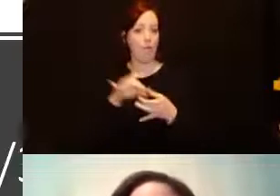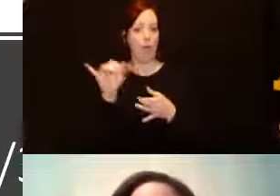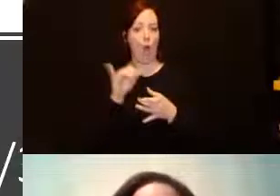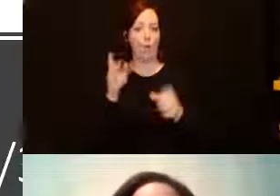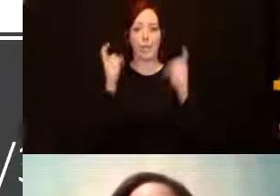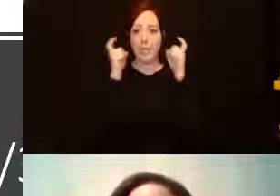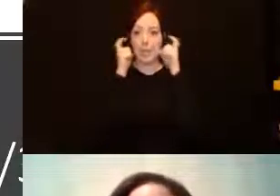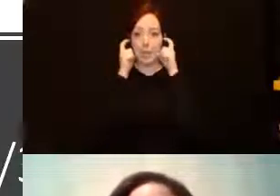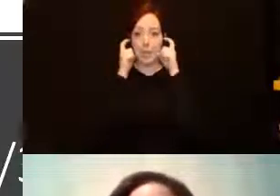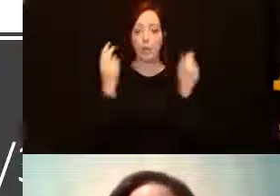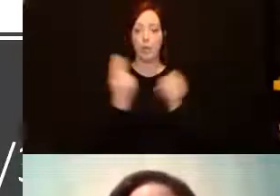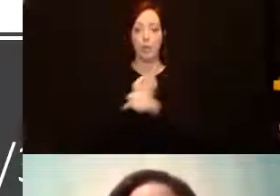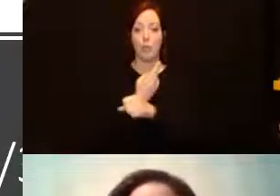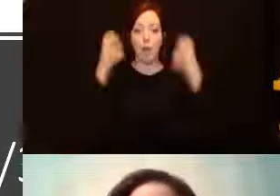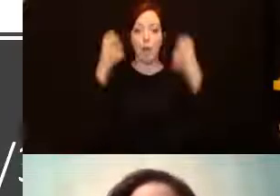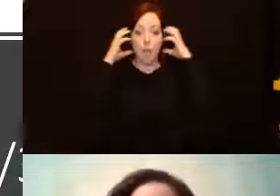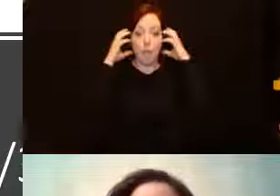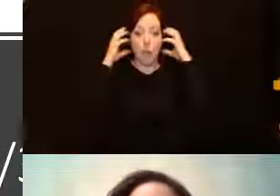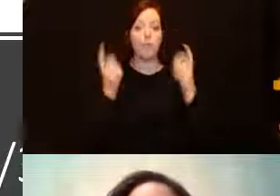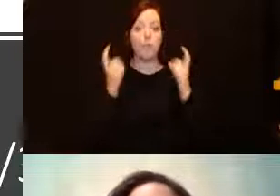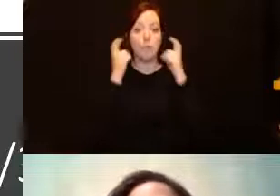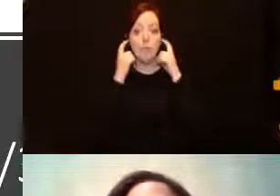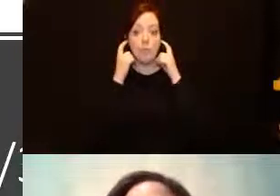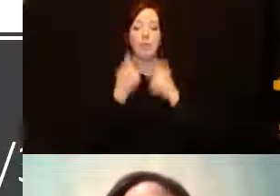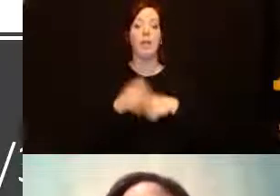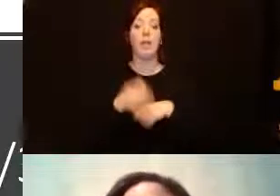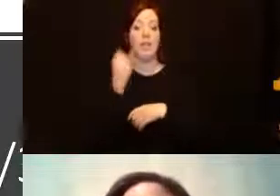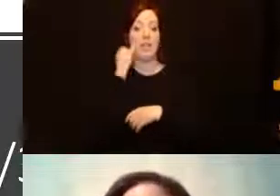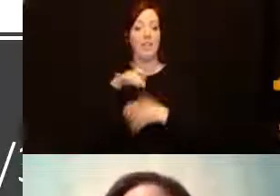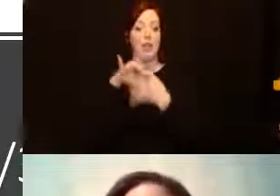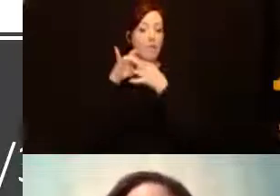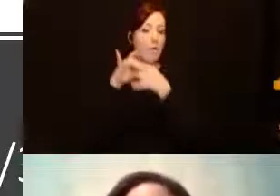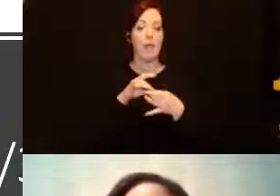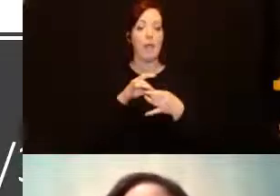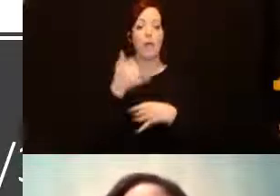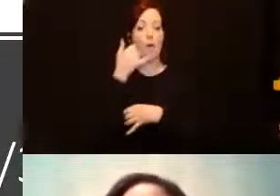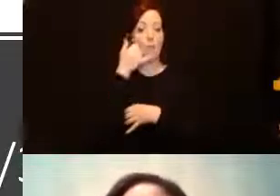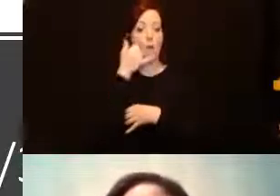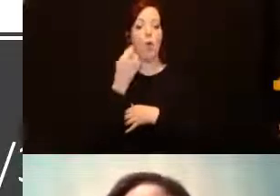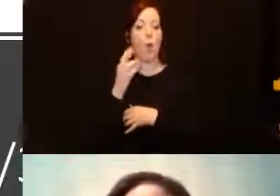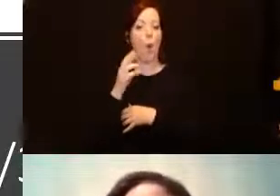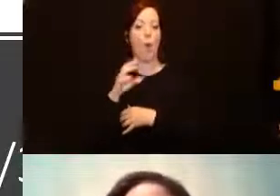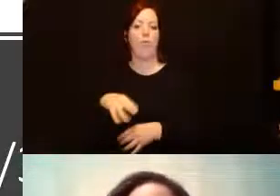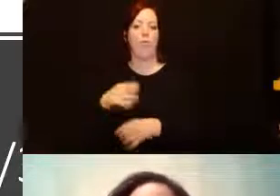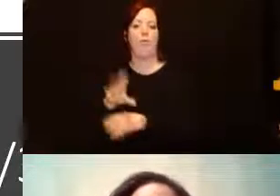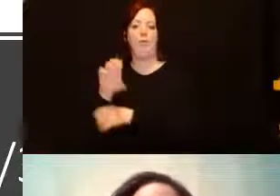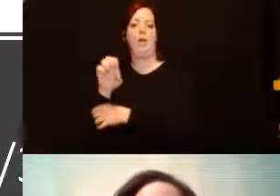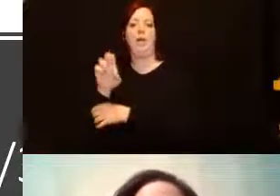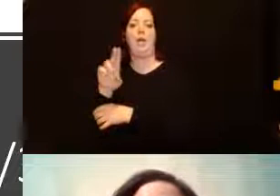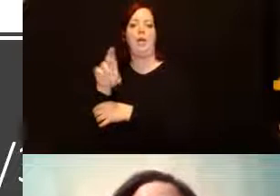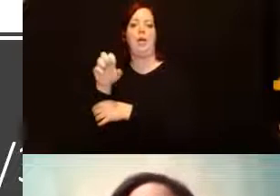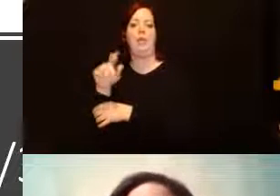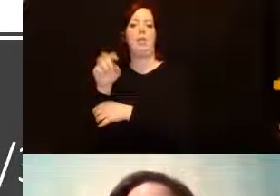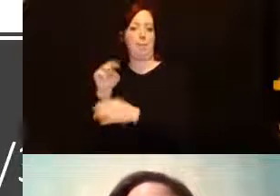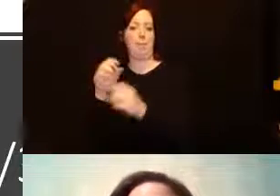the foam earplugs or custom-made earphones. The dissemination of information and warning messages in these places have